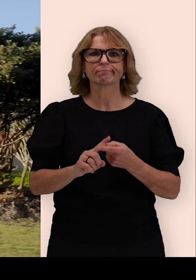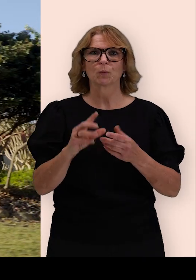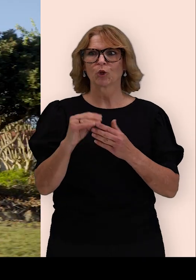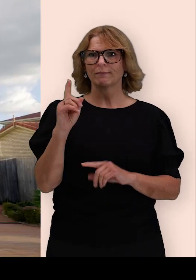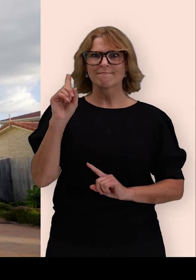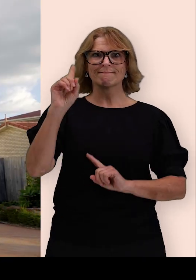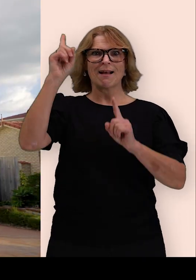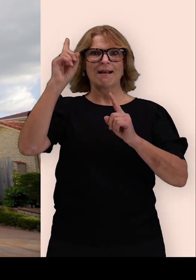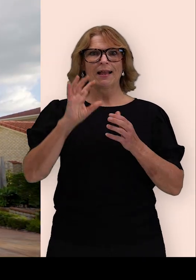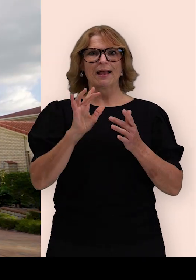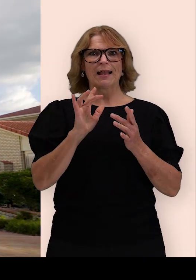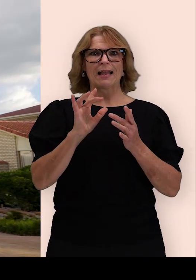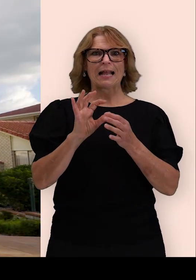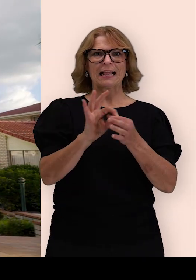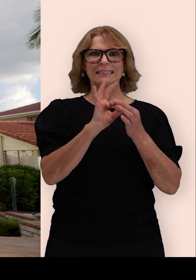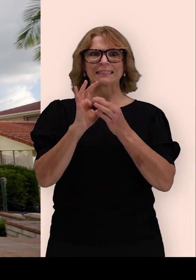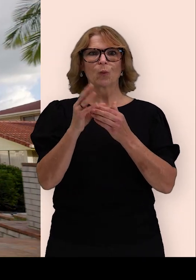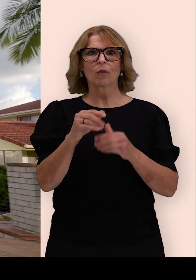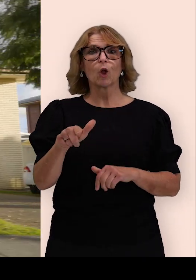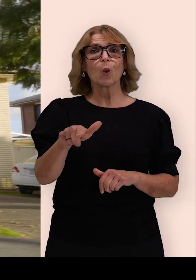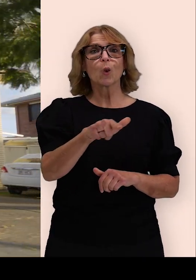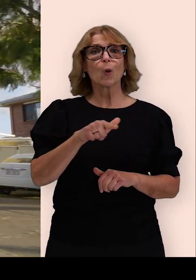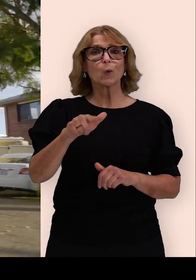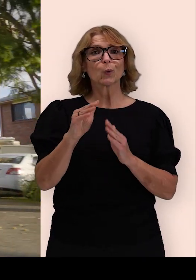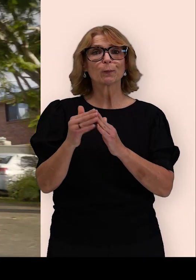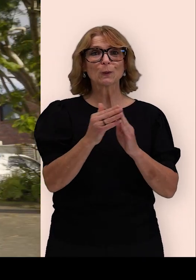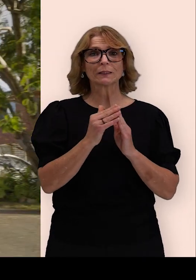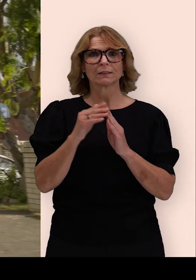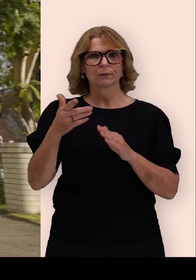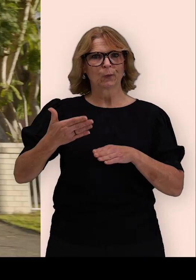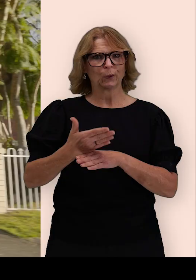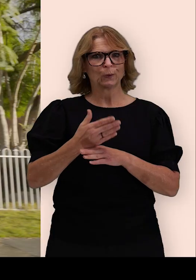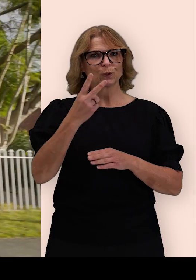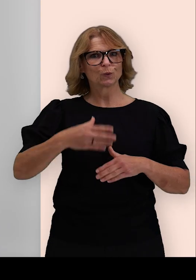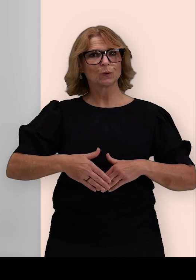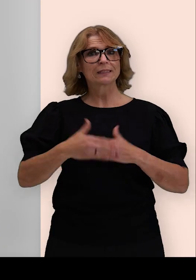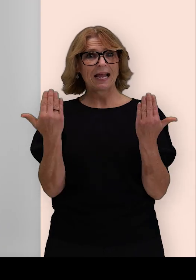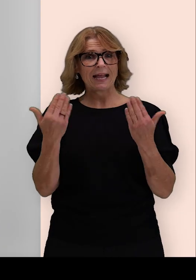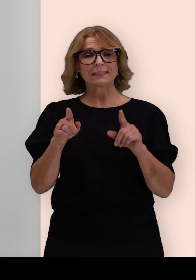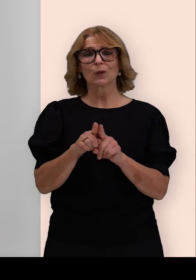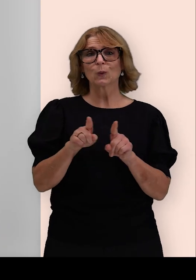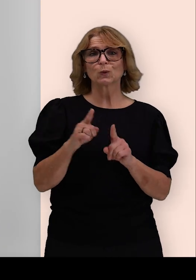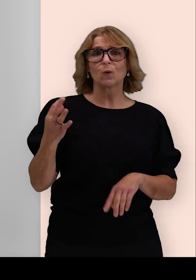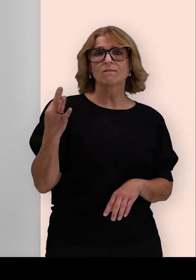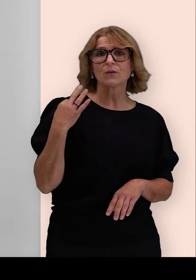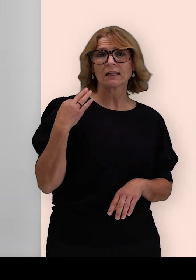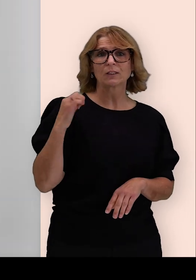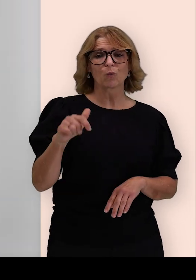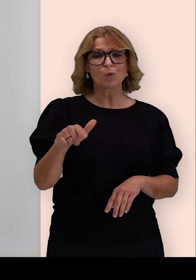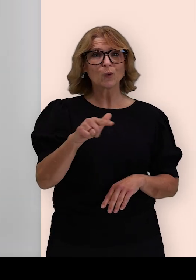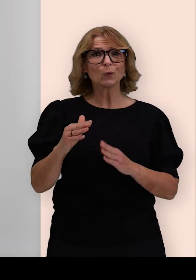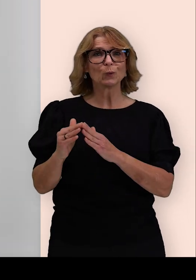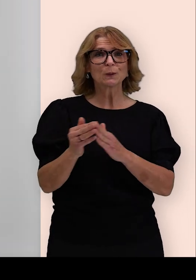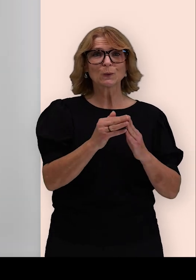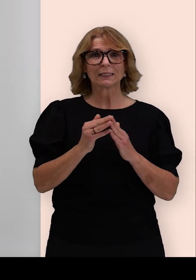was to maintain her current connections in her local community. She's employed 2 days a week. She's also a